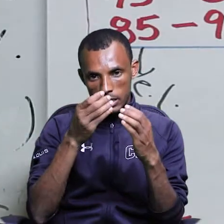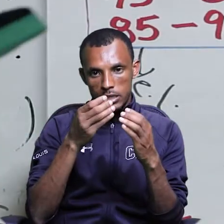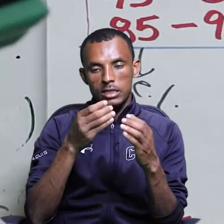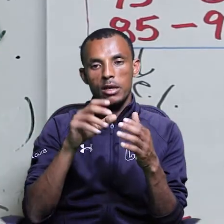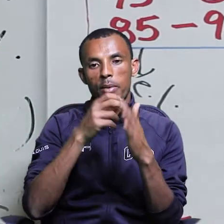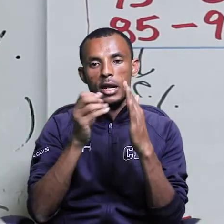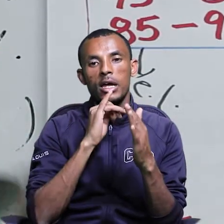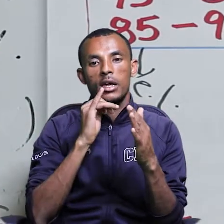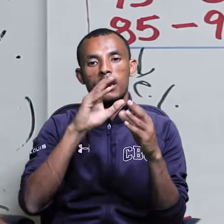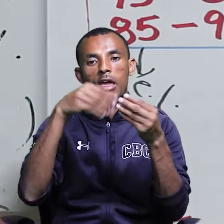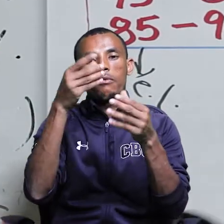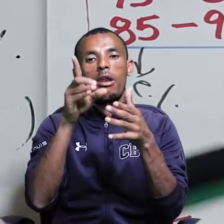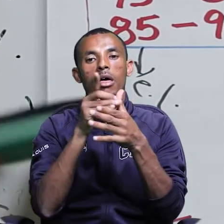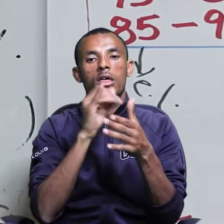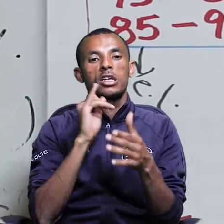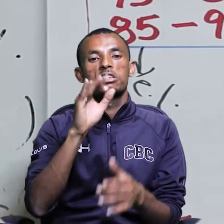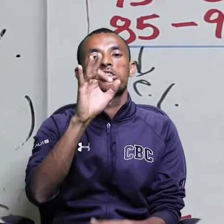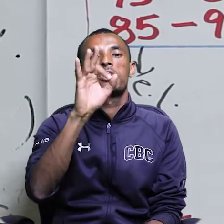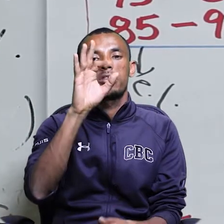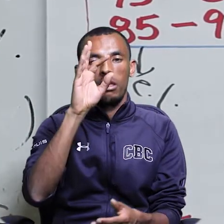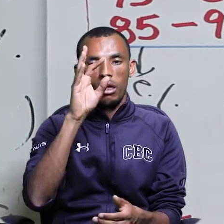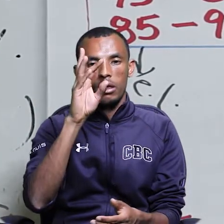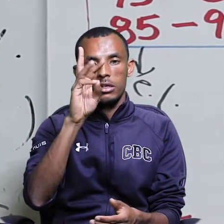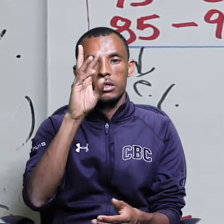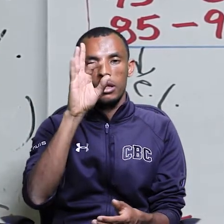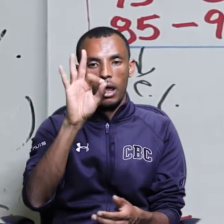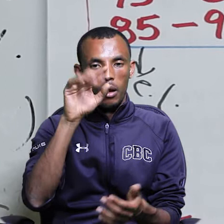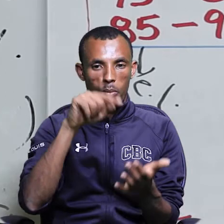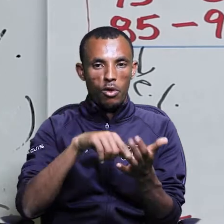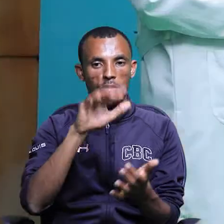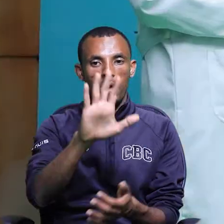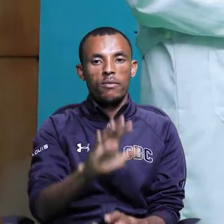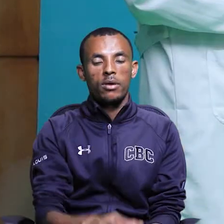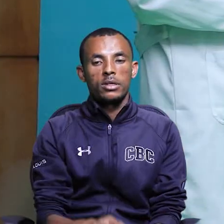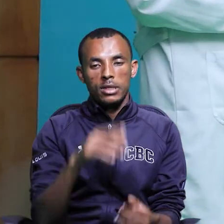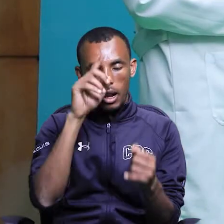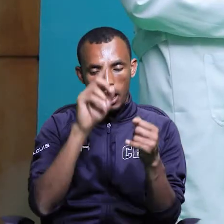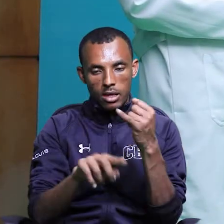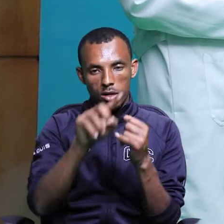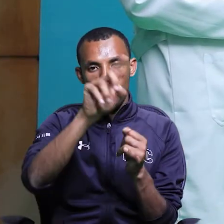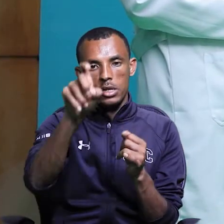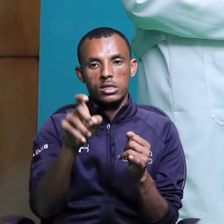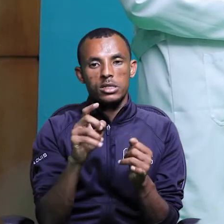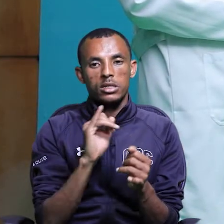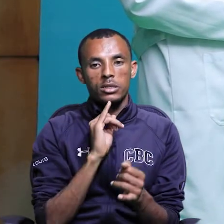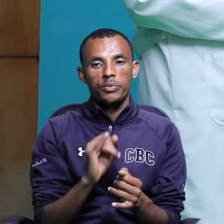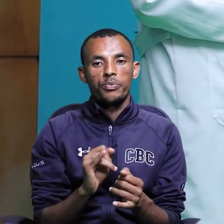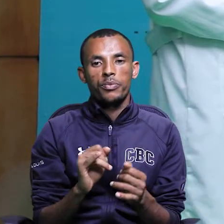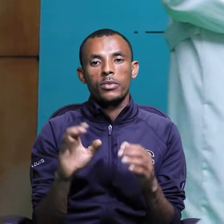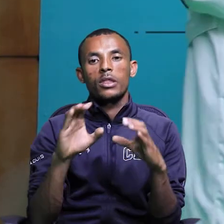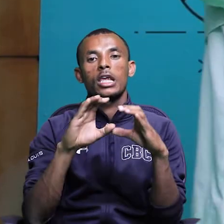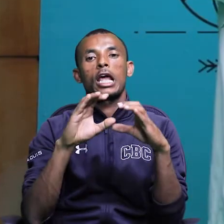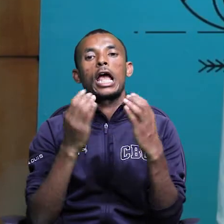for that given data, it is 69.5 it comes. The last question what you are asked,